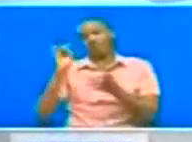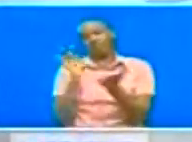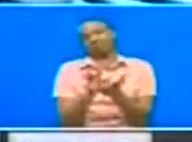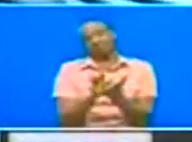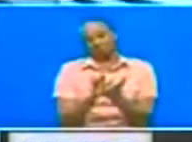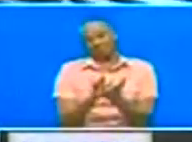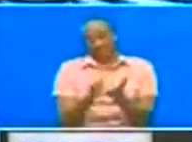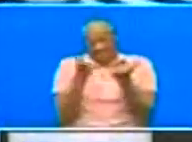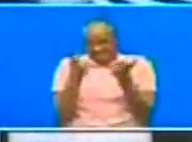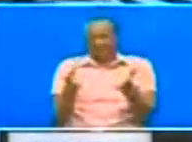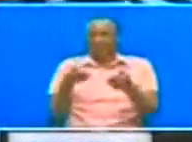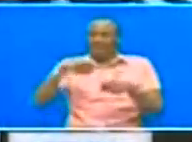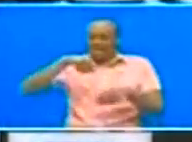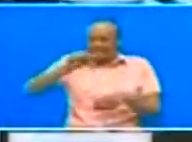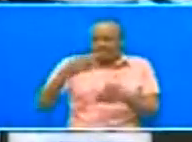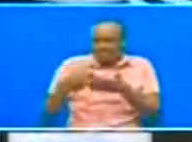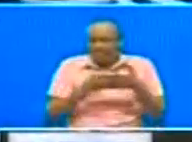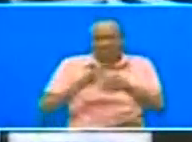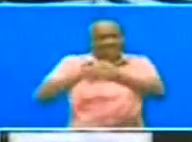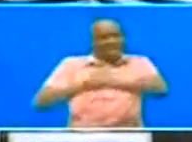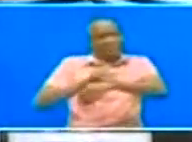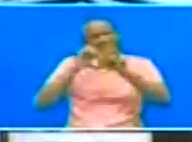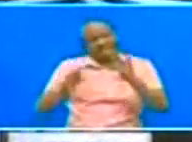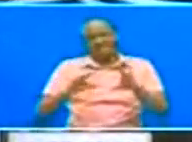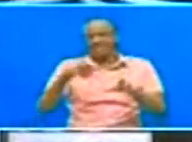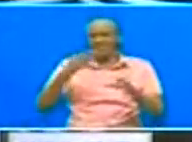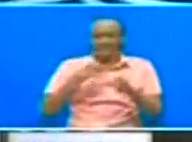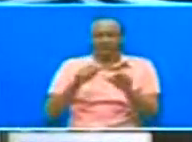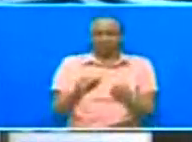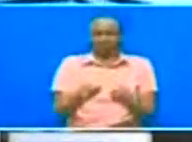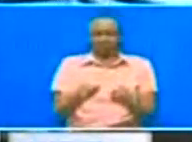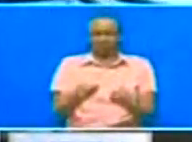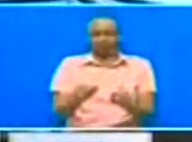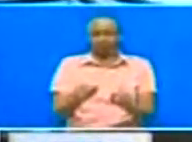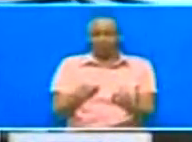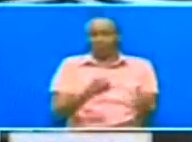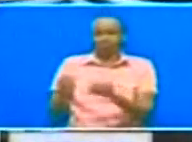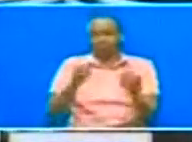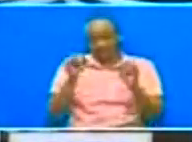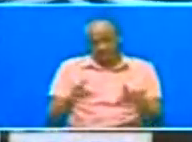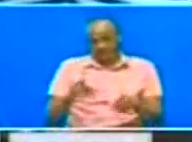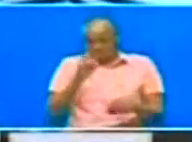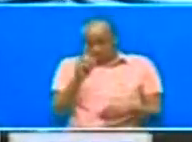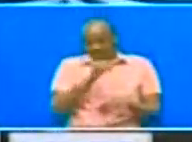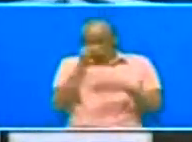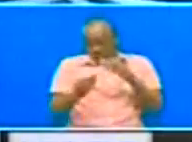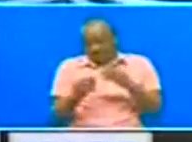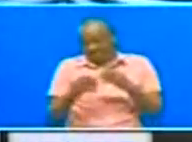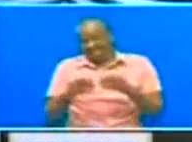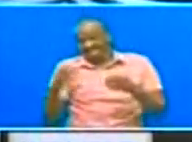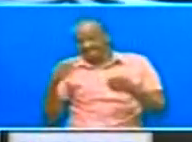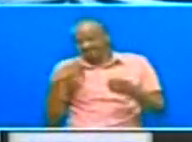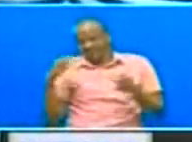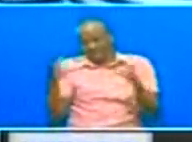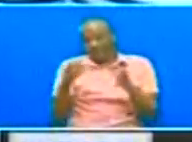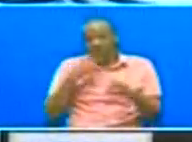The lack of therapy has made Nevi's limbs extremely stiff. No insurance company wants to cover brain damage